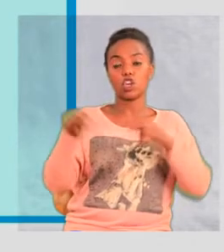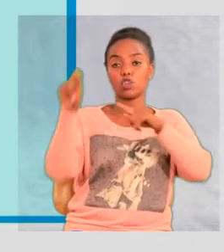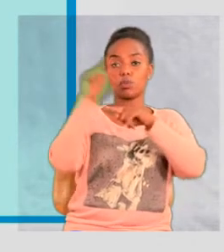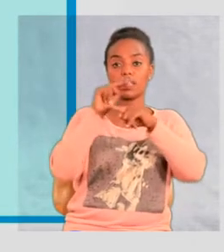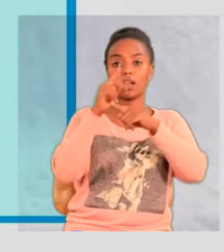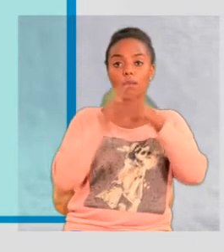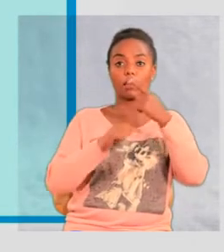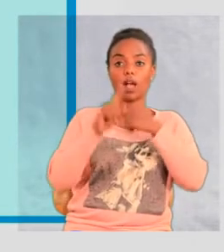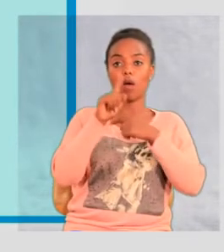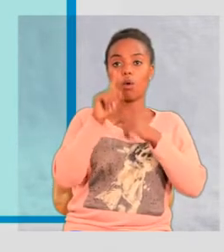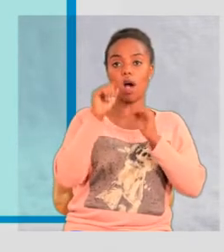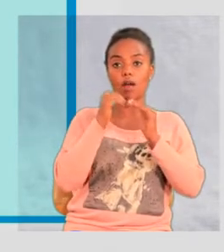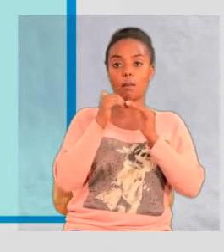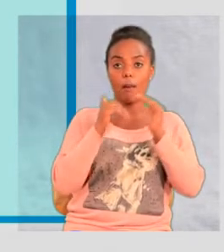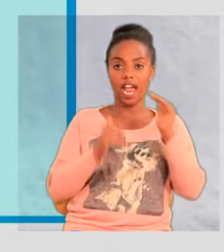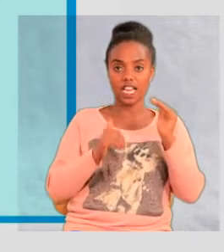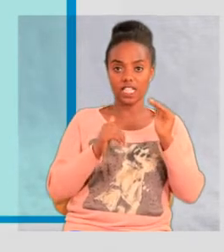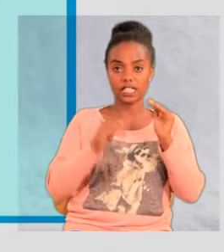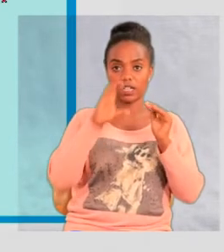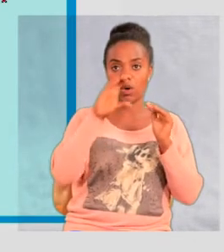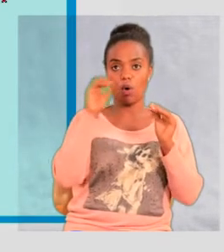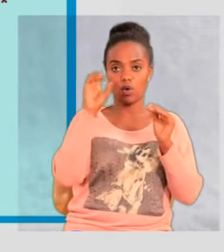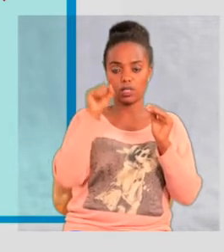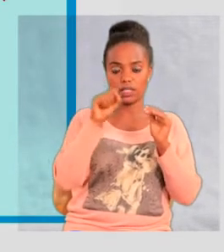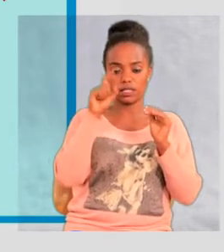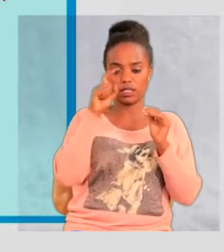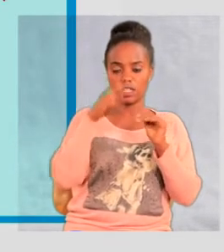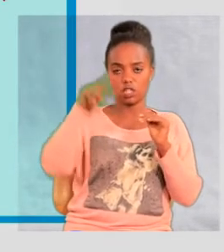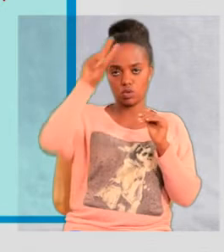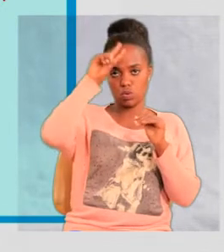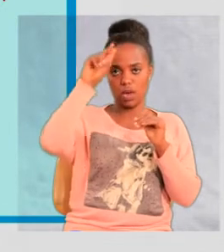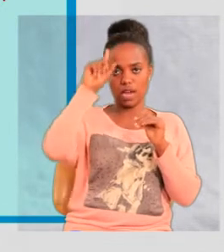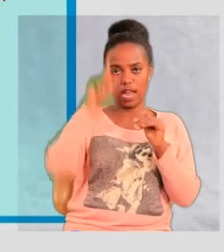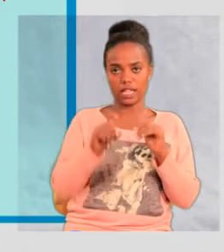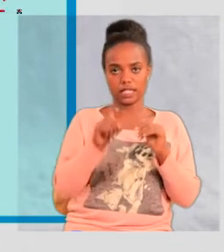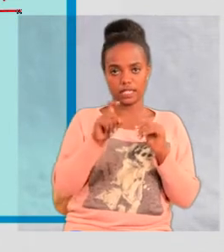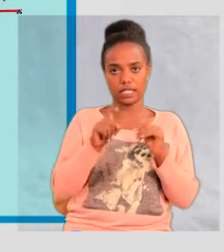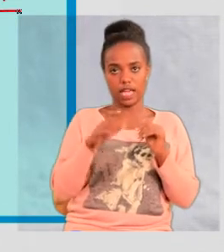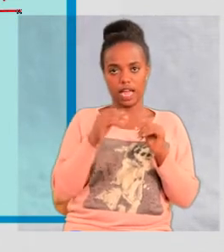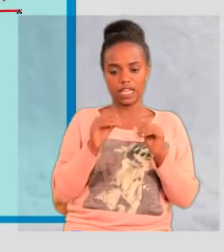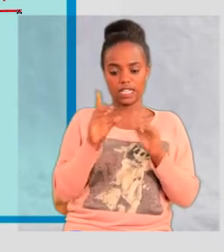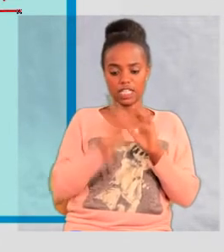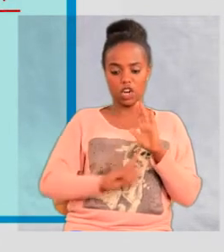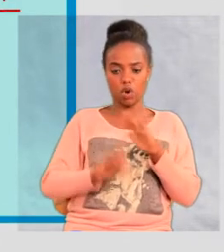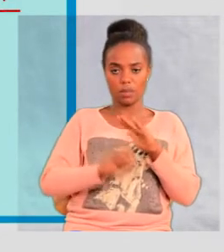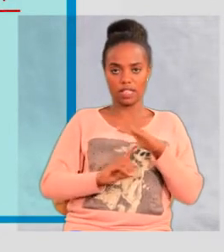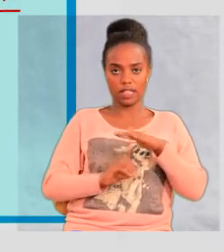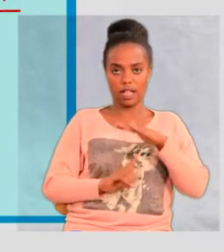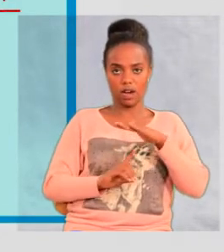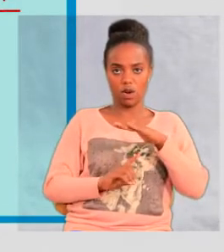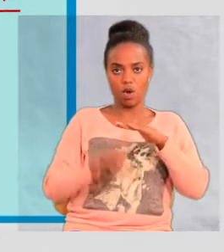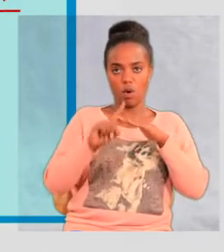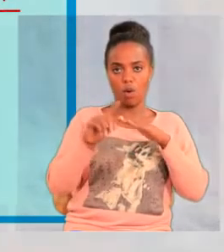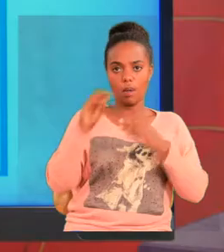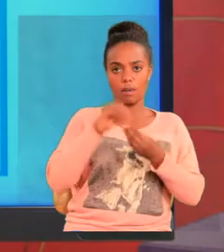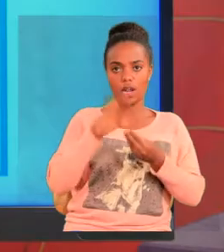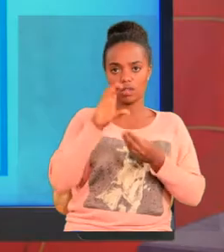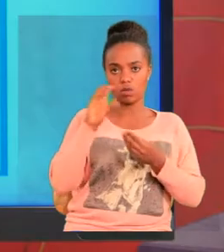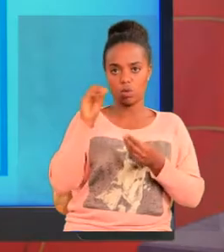1 minus cos squared x, and the denominator is this 1 plus cos